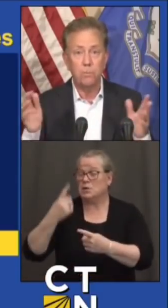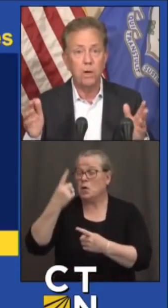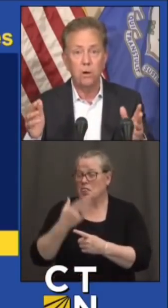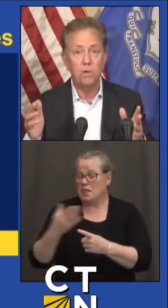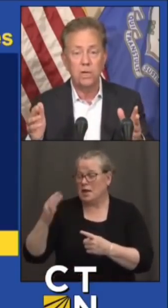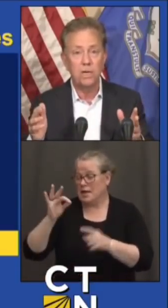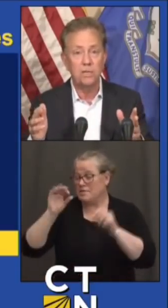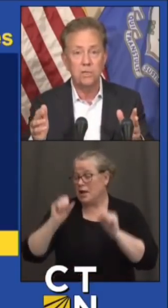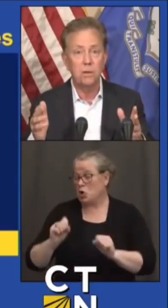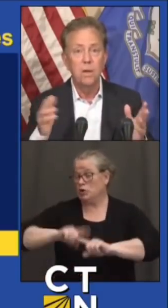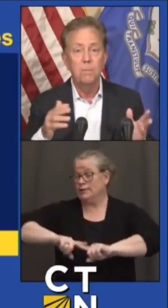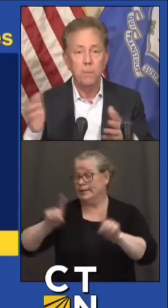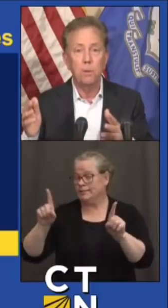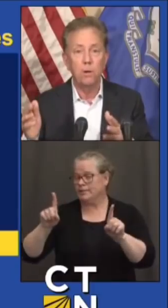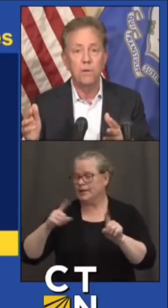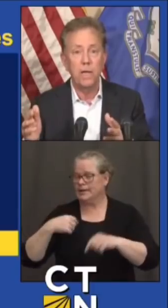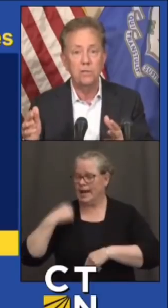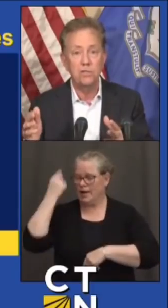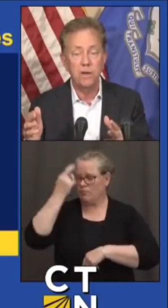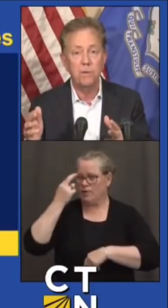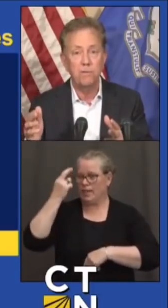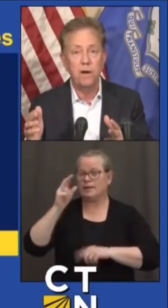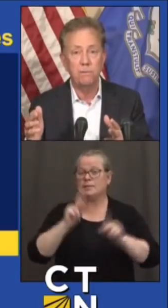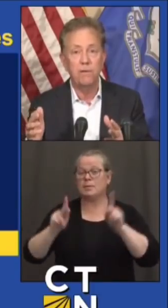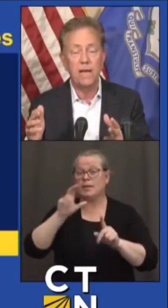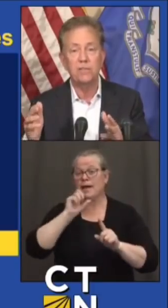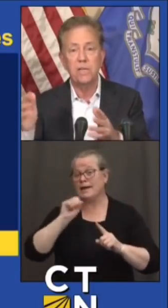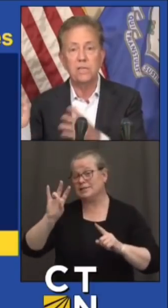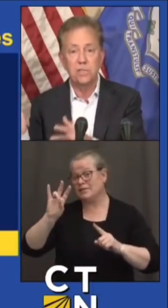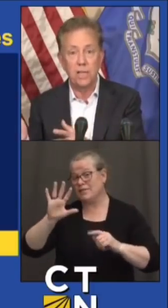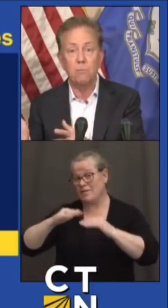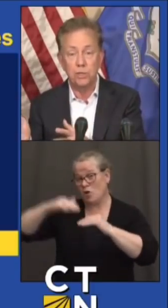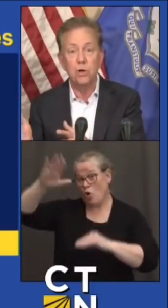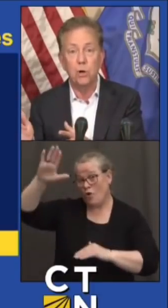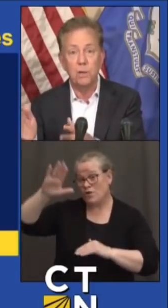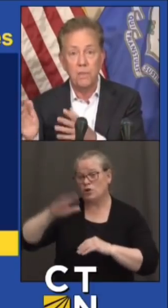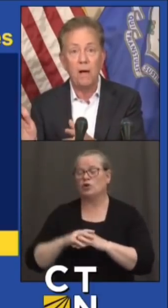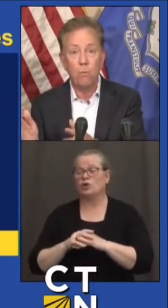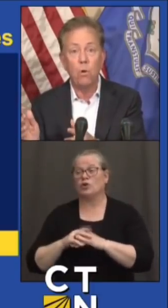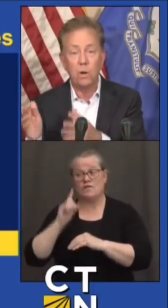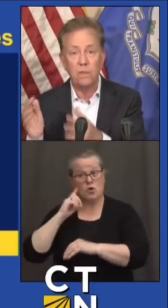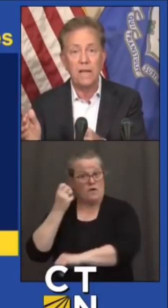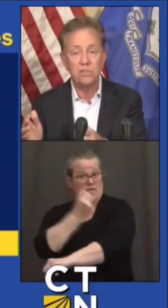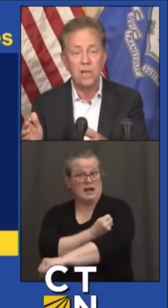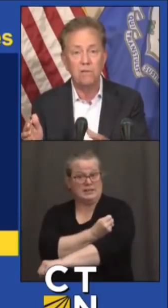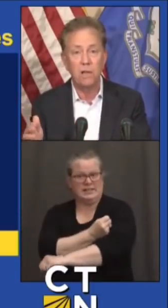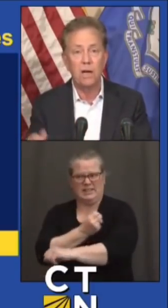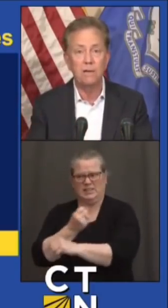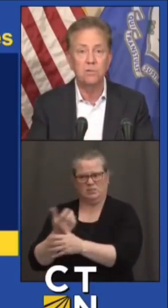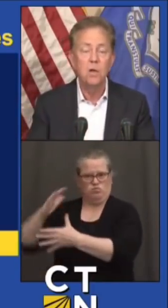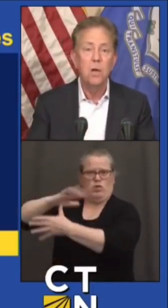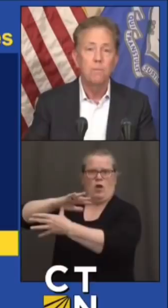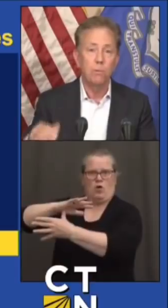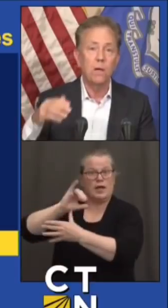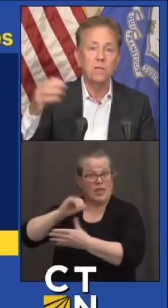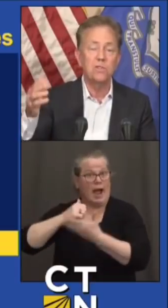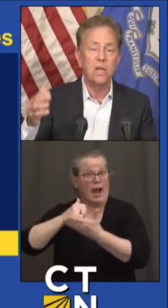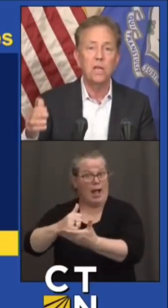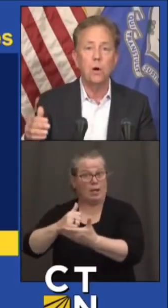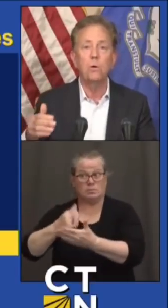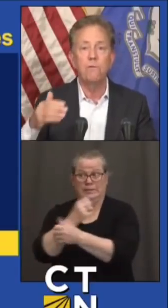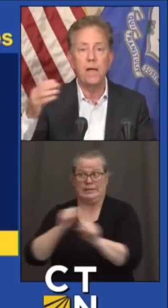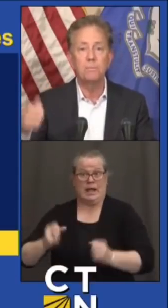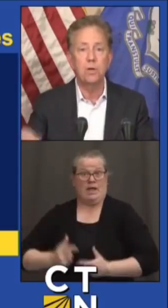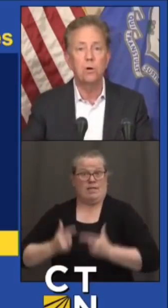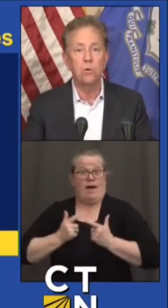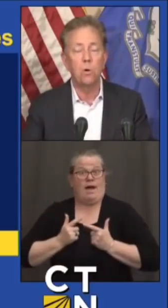we're going to prioritize people over the age of 75 for vaccines. That was good. That worked. That saved lives. But rather than say